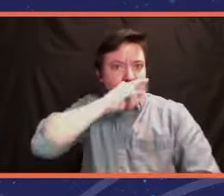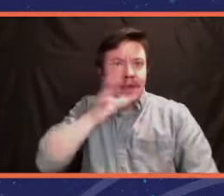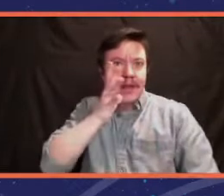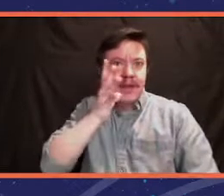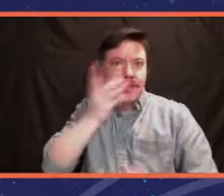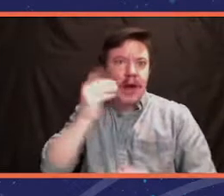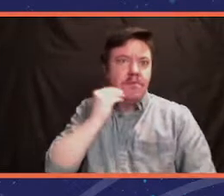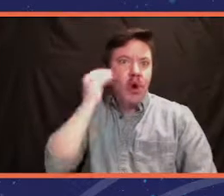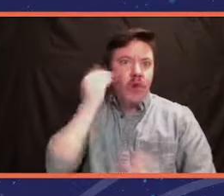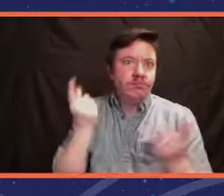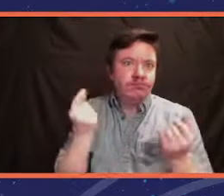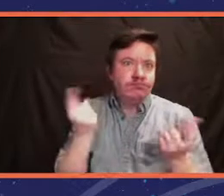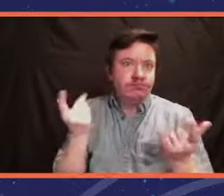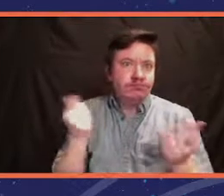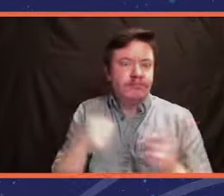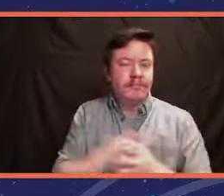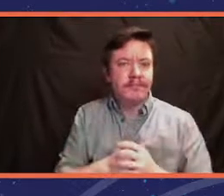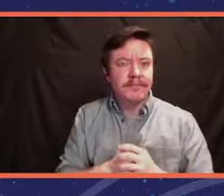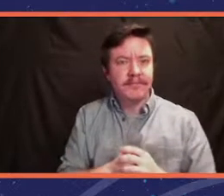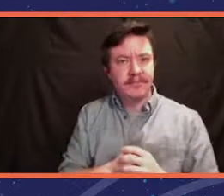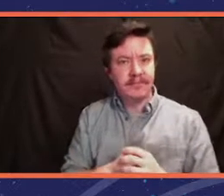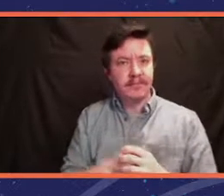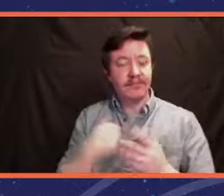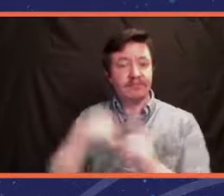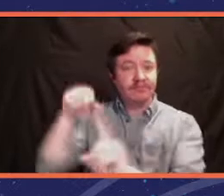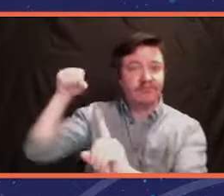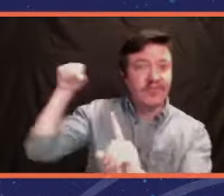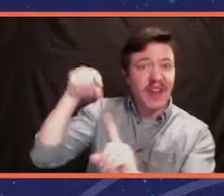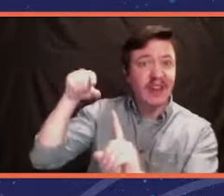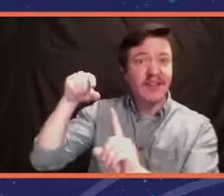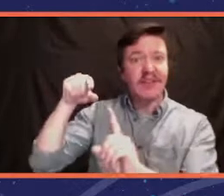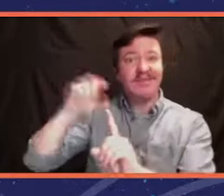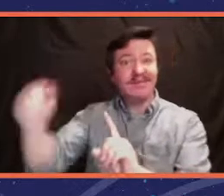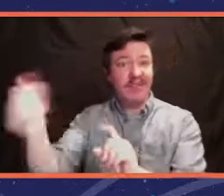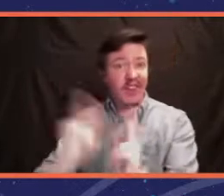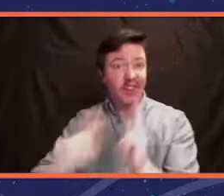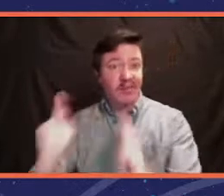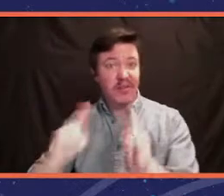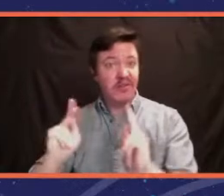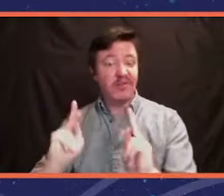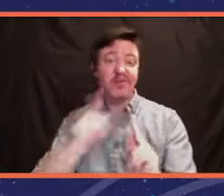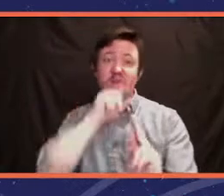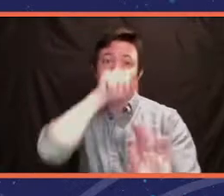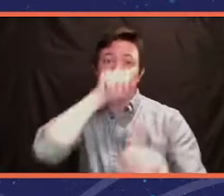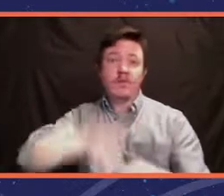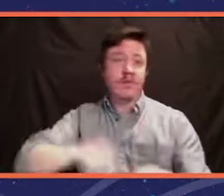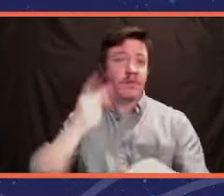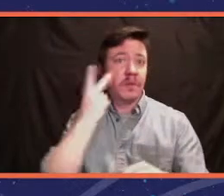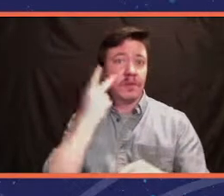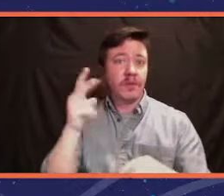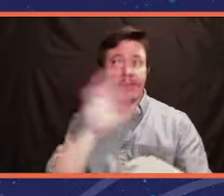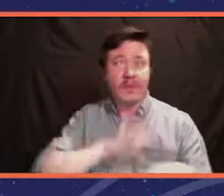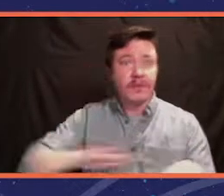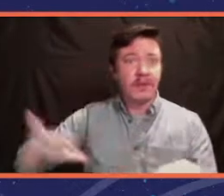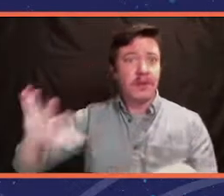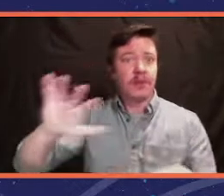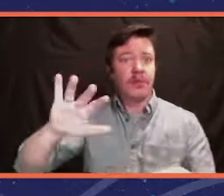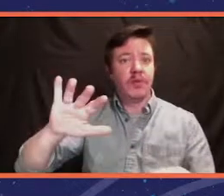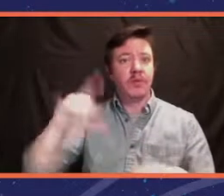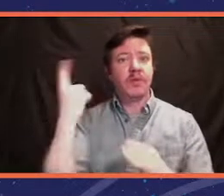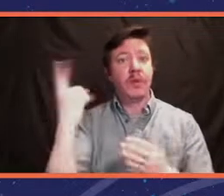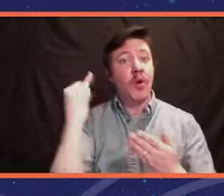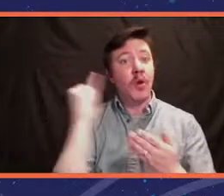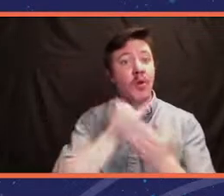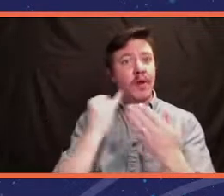And to activate right now, I'd really, really would love to see like people. One of the illustrations I did was on